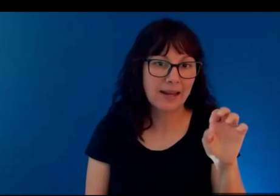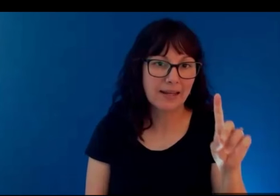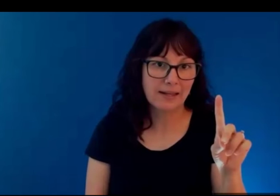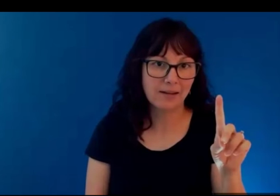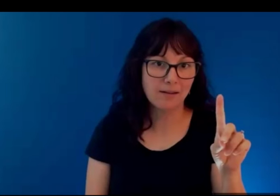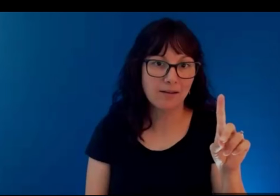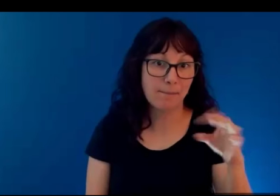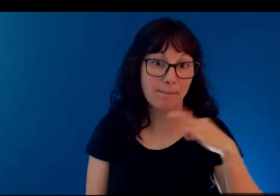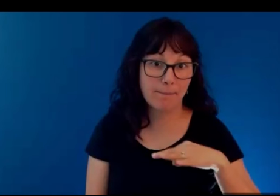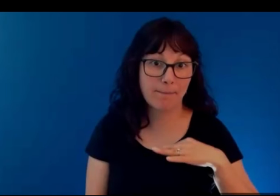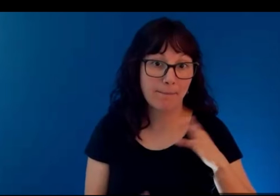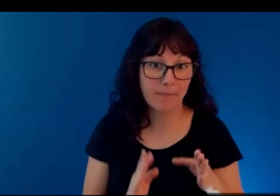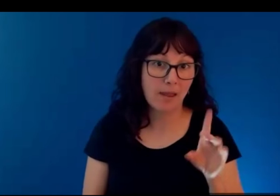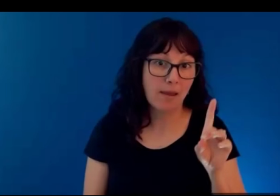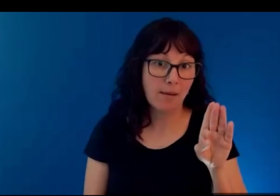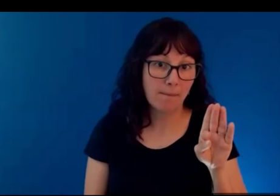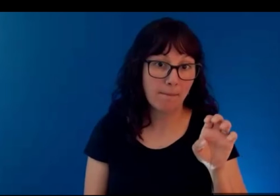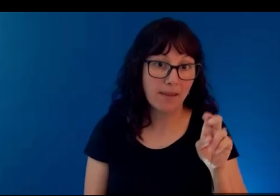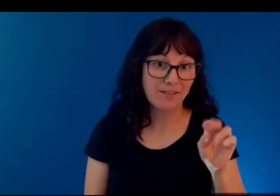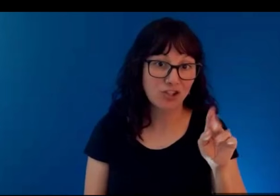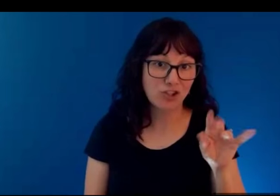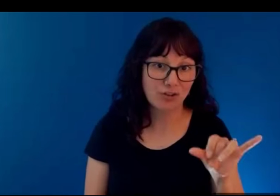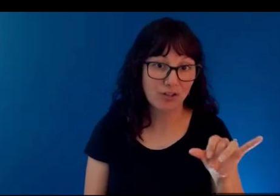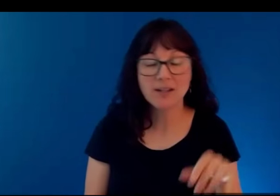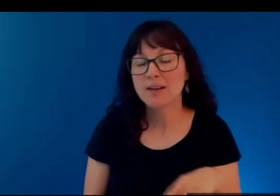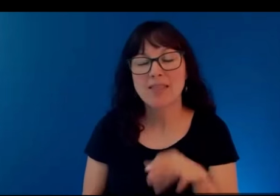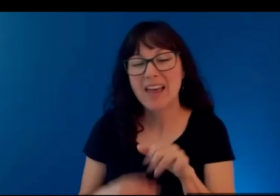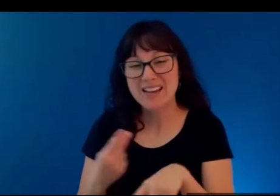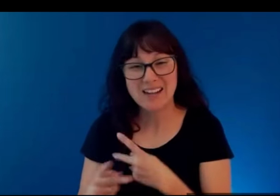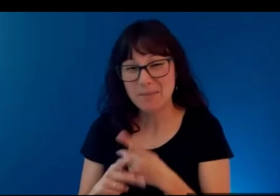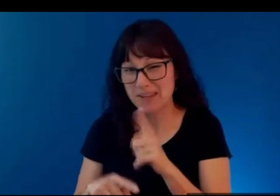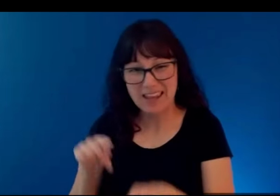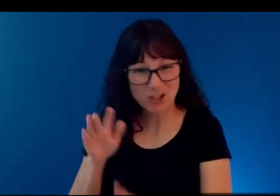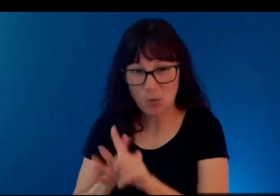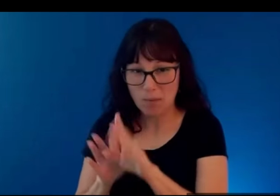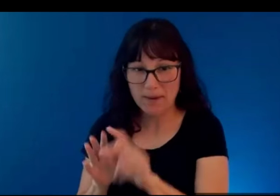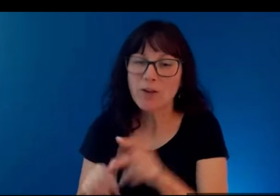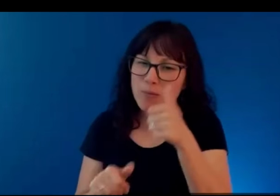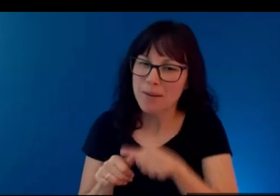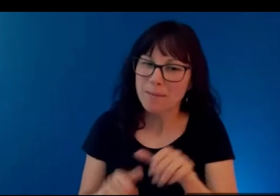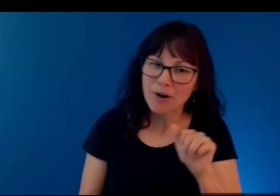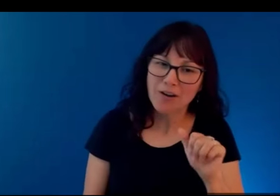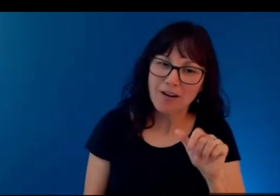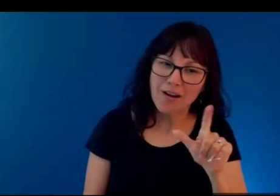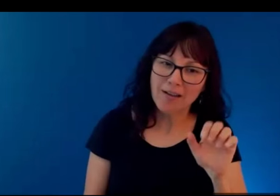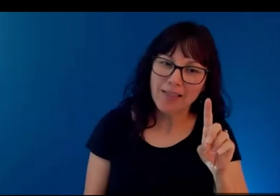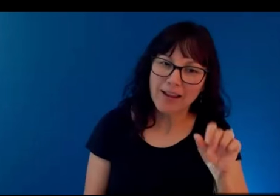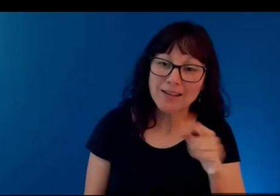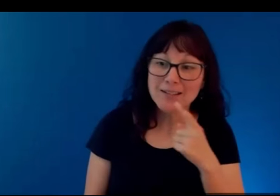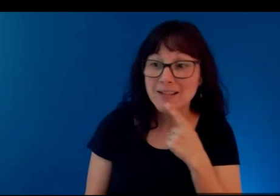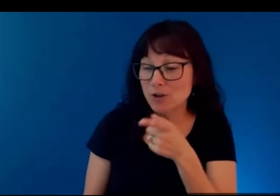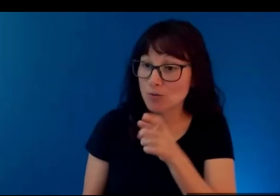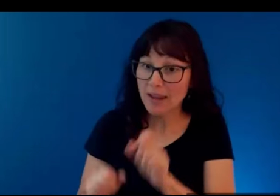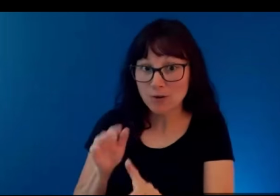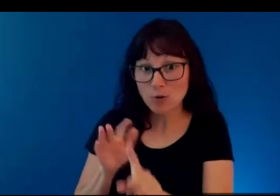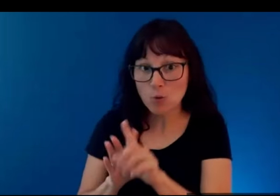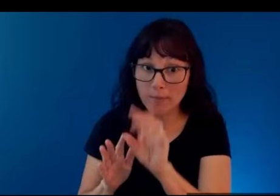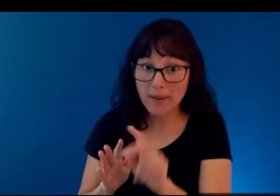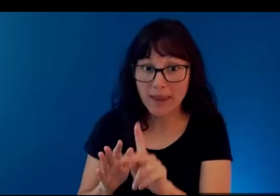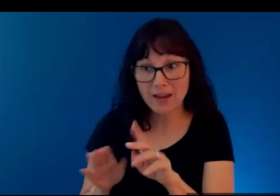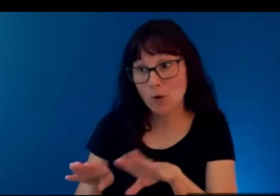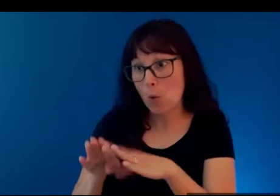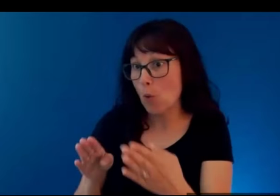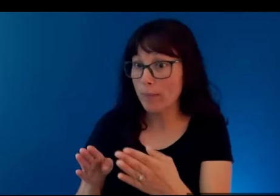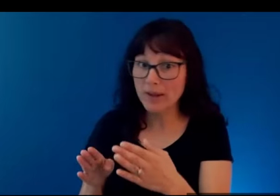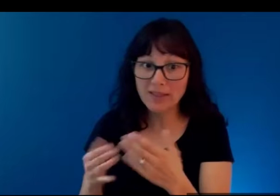just go in and set up at a bank. Remember, Aleda said you could walk into a bank and open an account and say, this is my pass account,